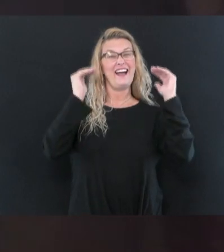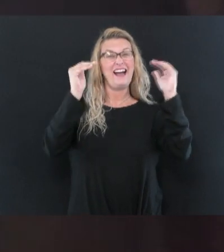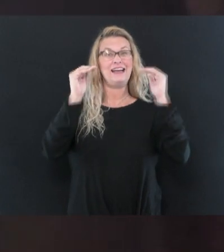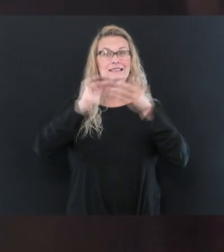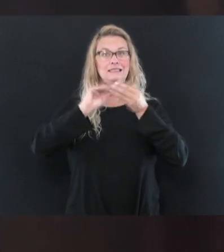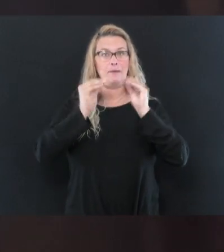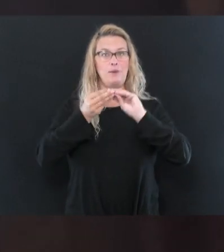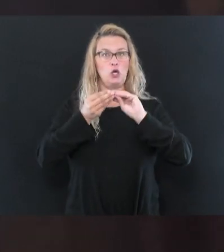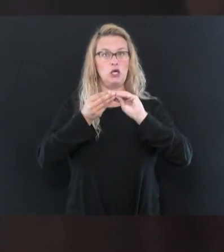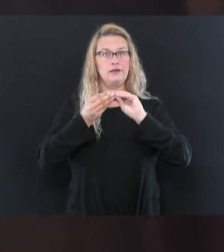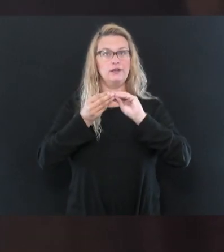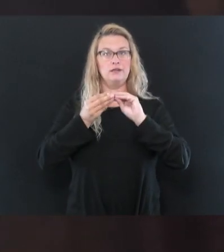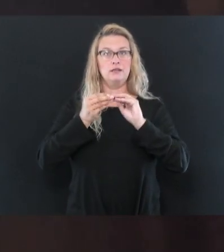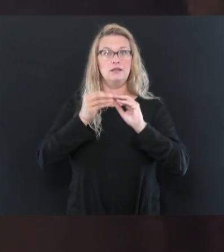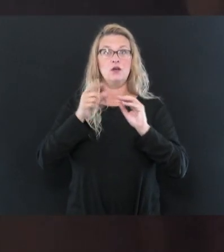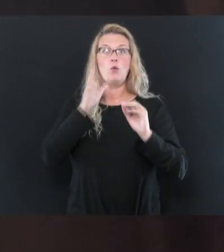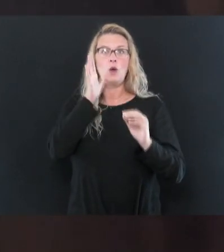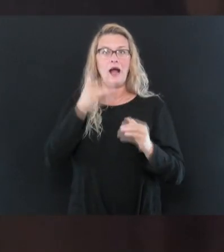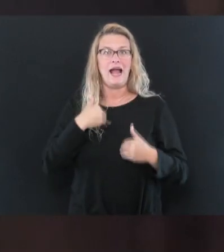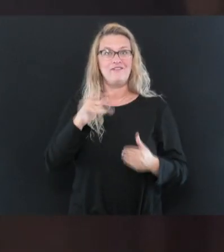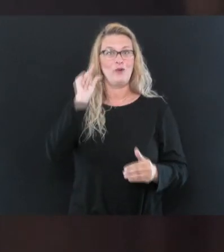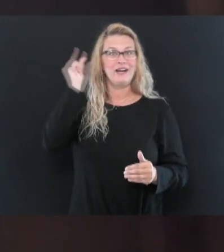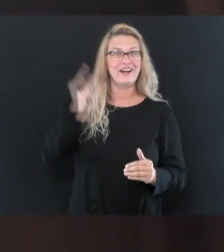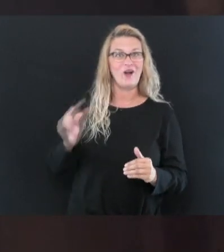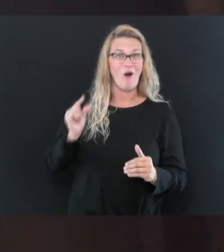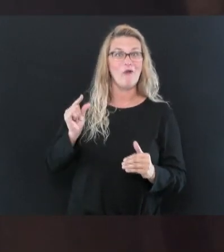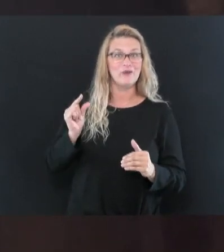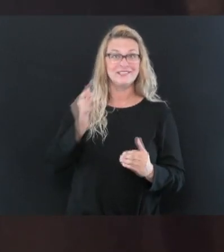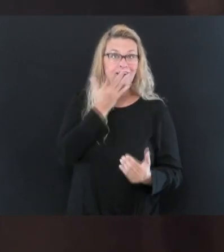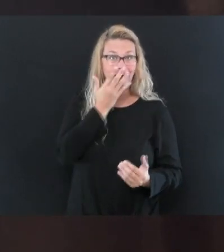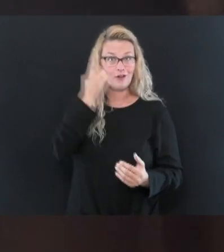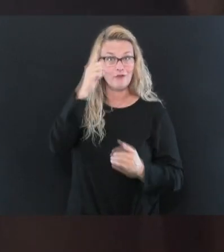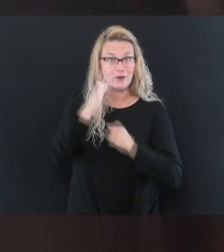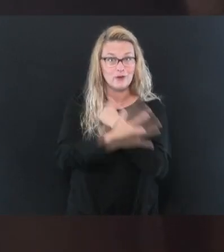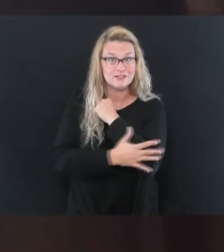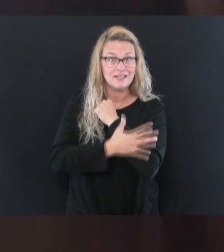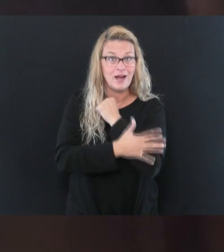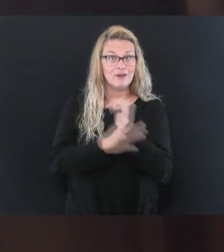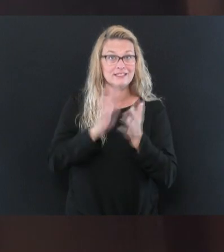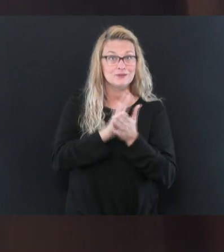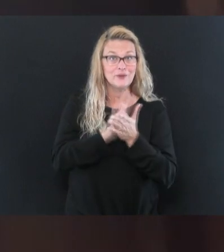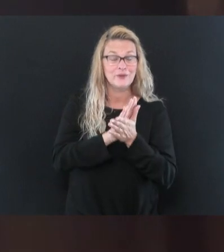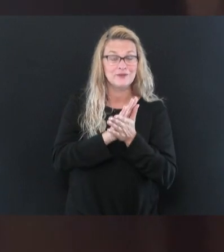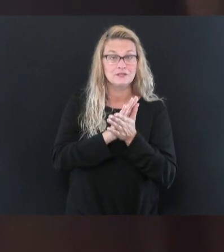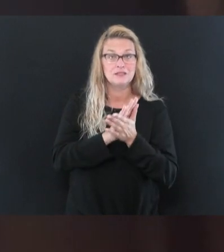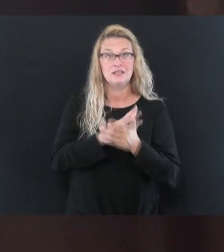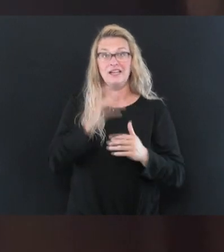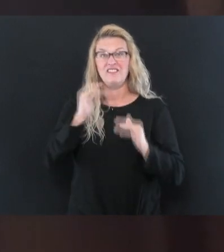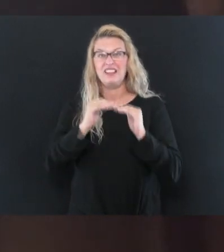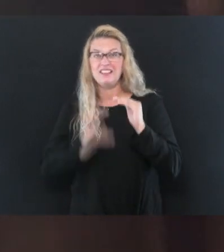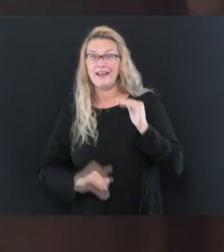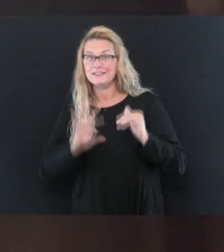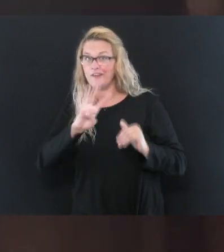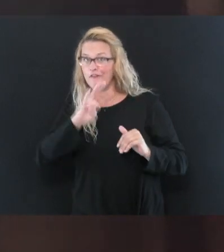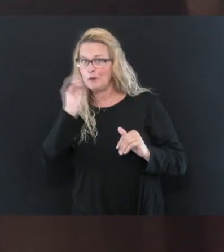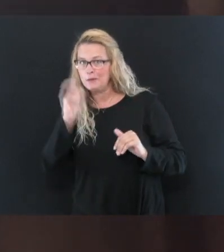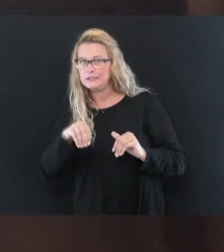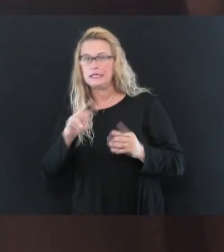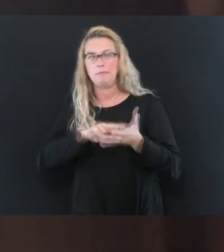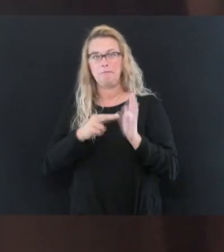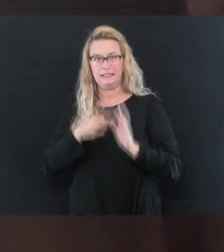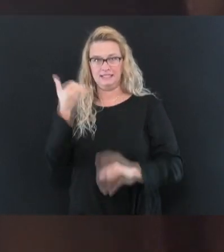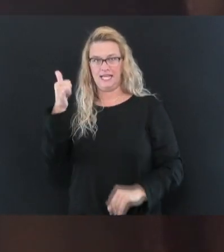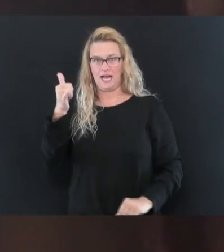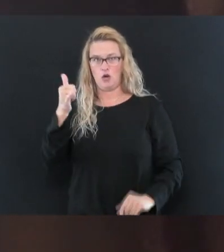you into a gold status as a county. And then if you're less than 4%, you get into a yellow status, and less